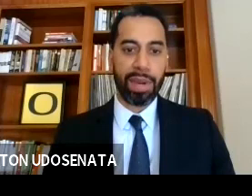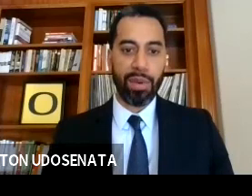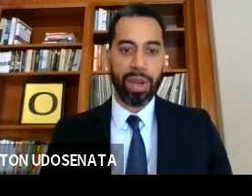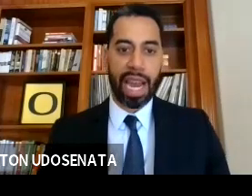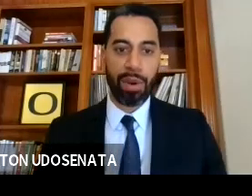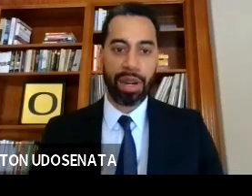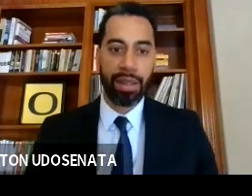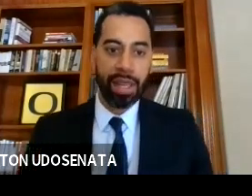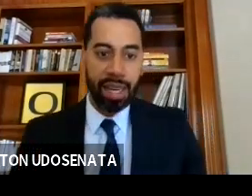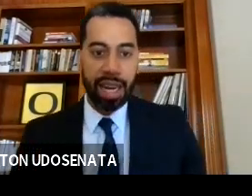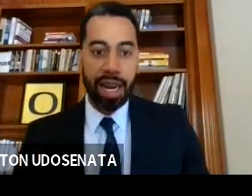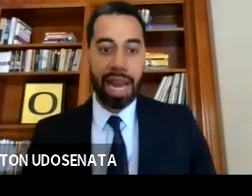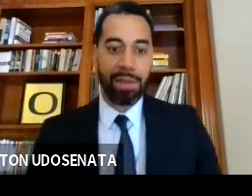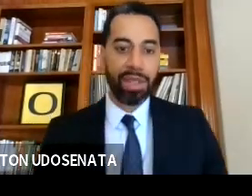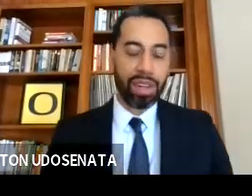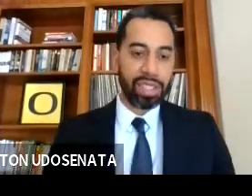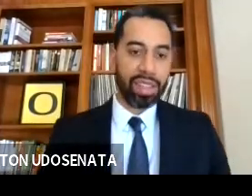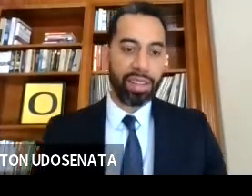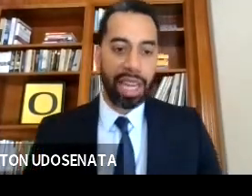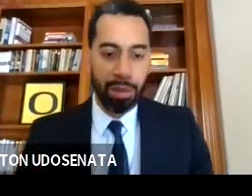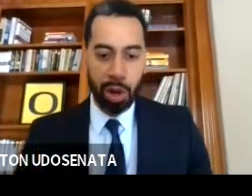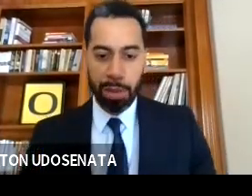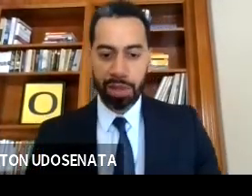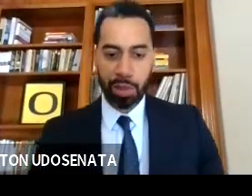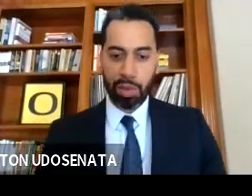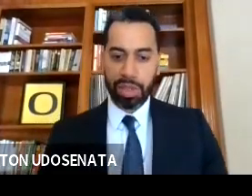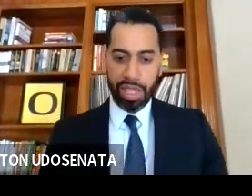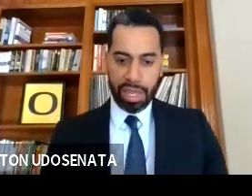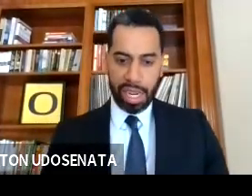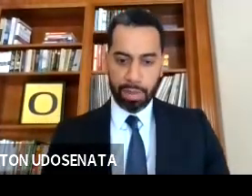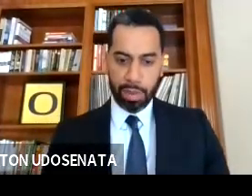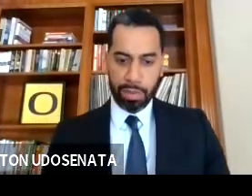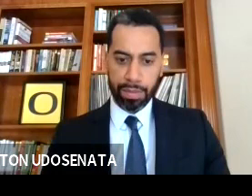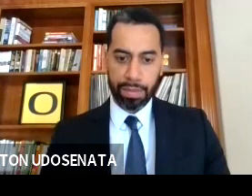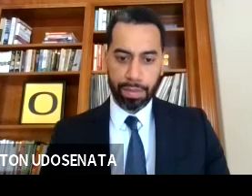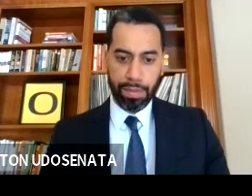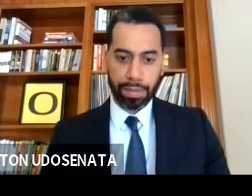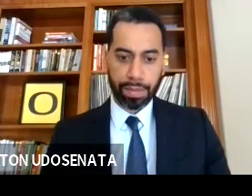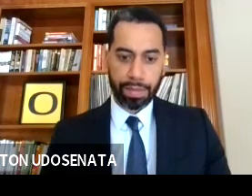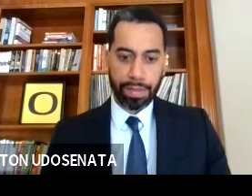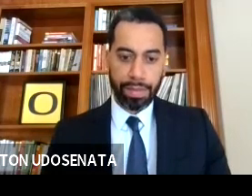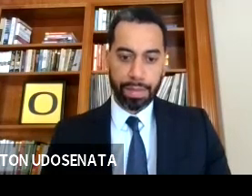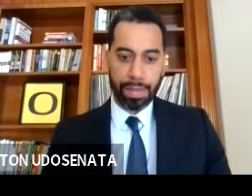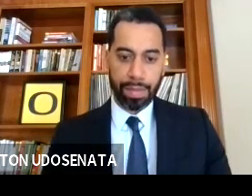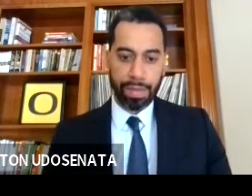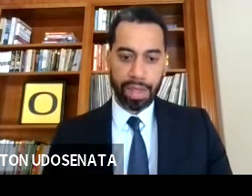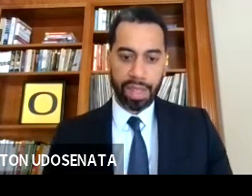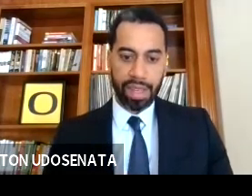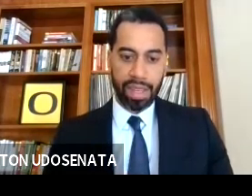bit more about what our hybrid learning is going to look like when we open schools in April.